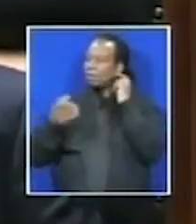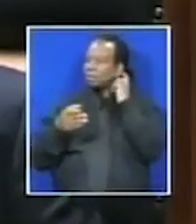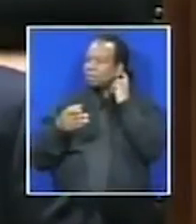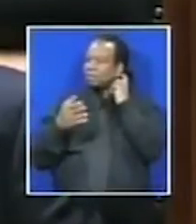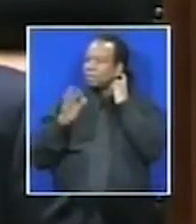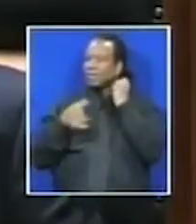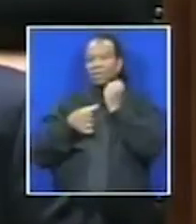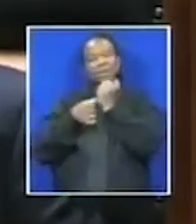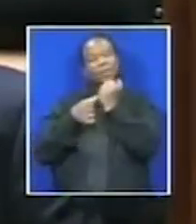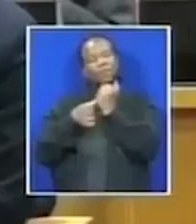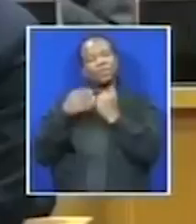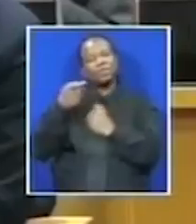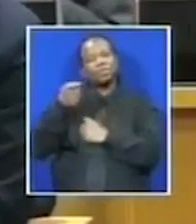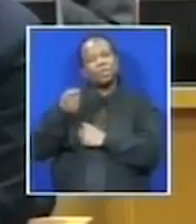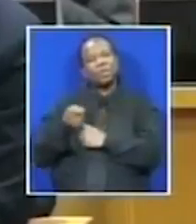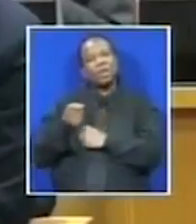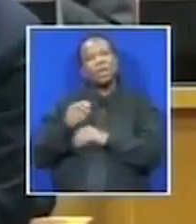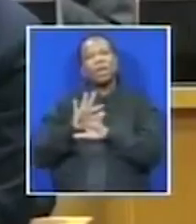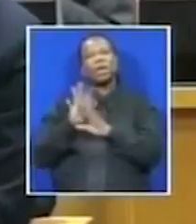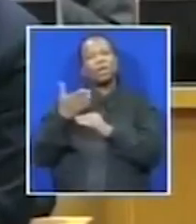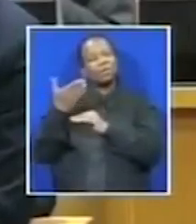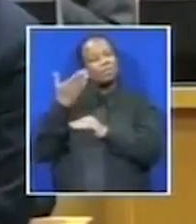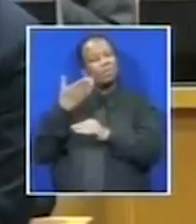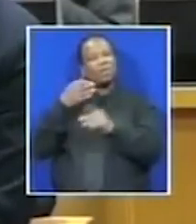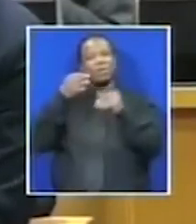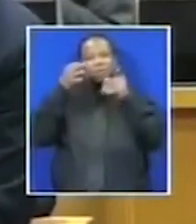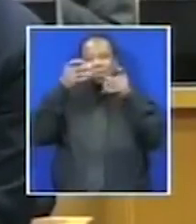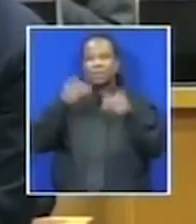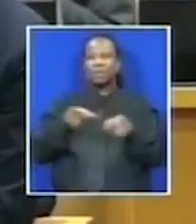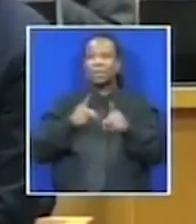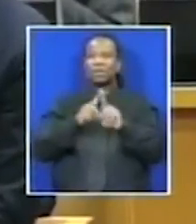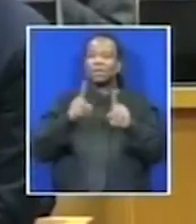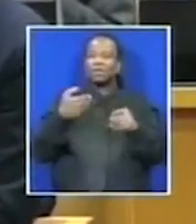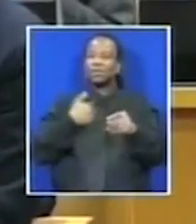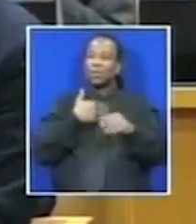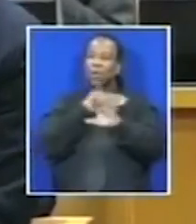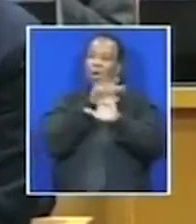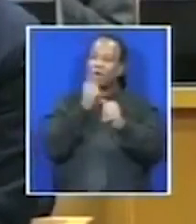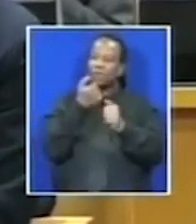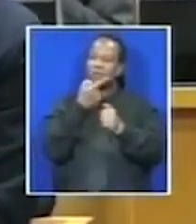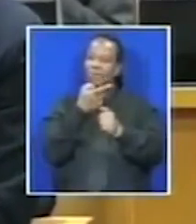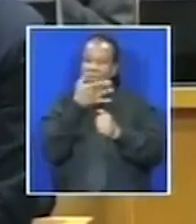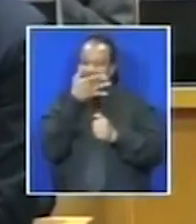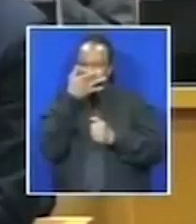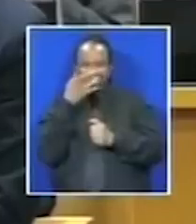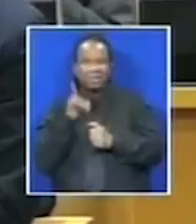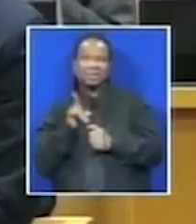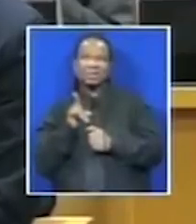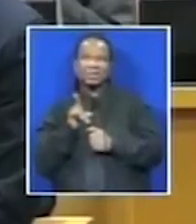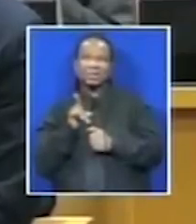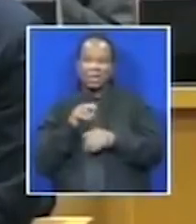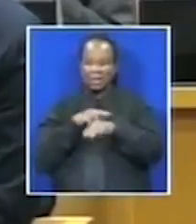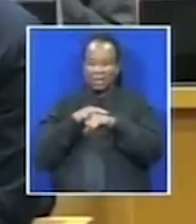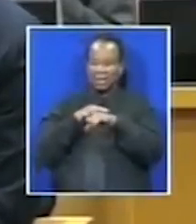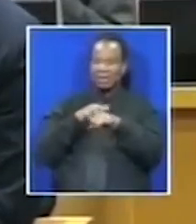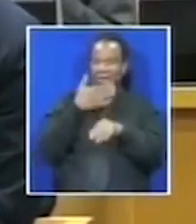Deputy Speaker, we've had several rulings in the House about racial stereotyping and race baiting.